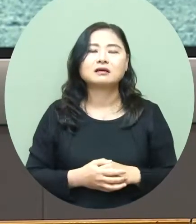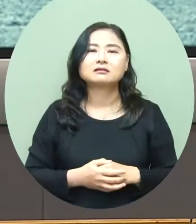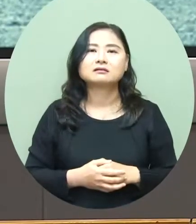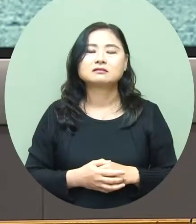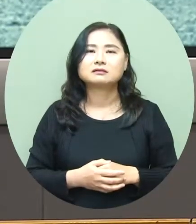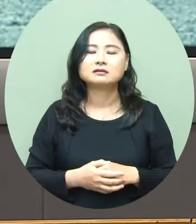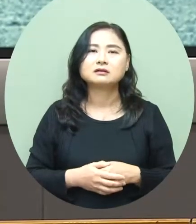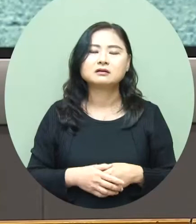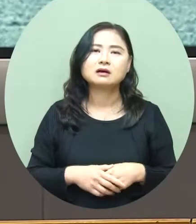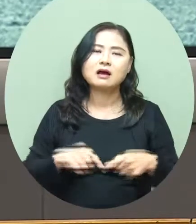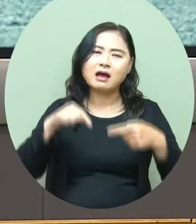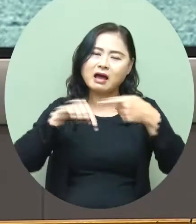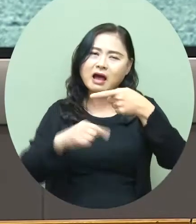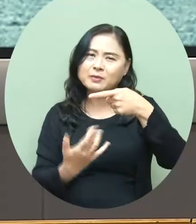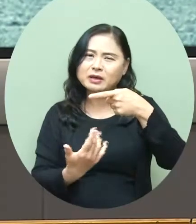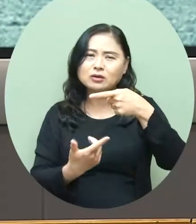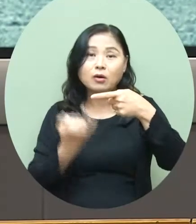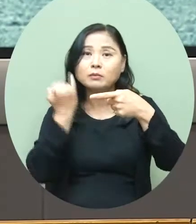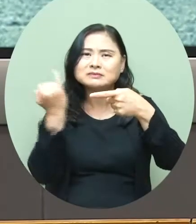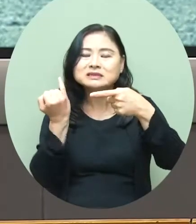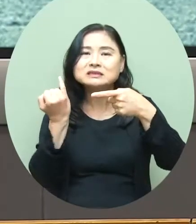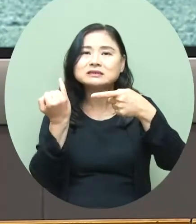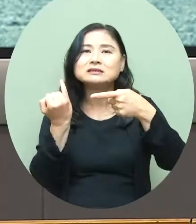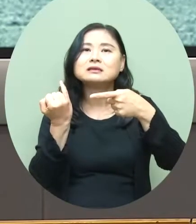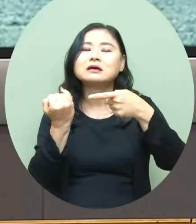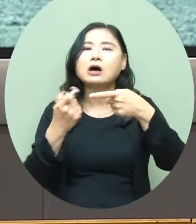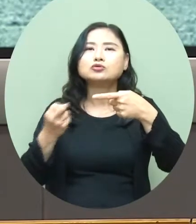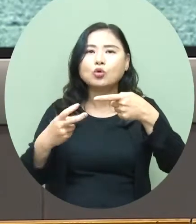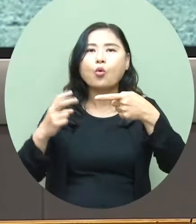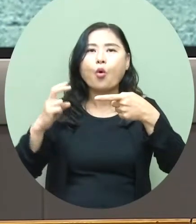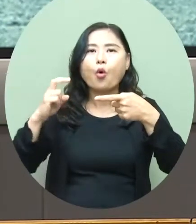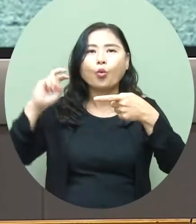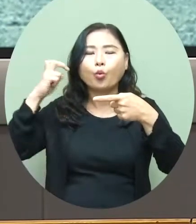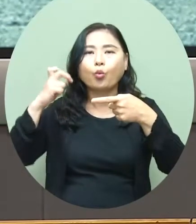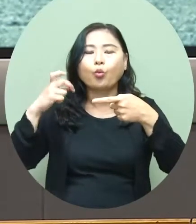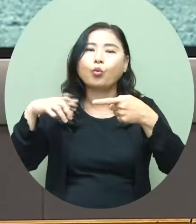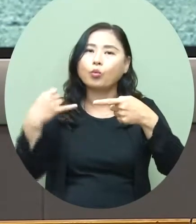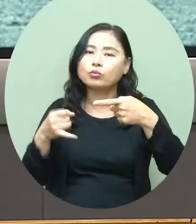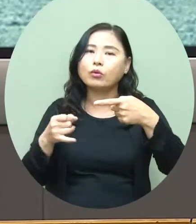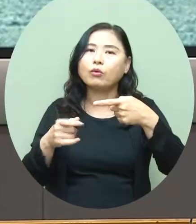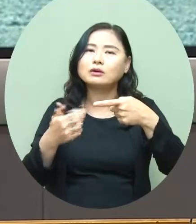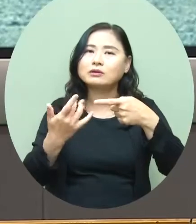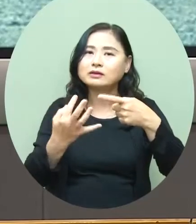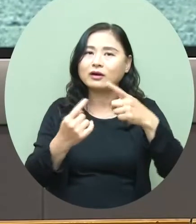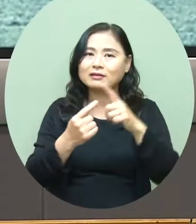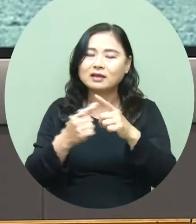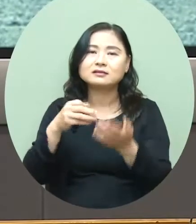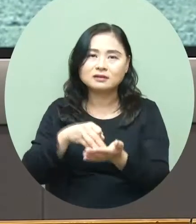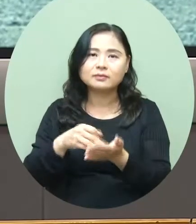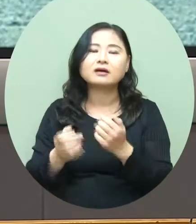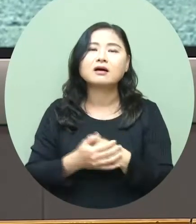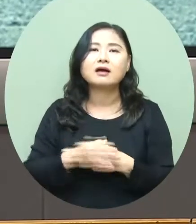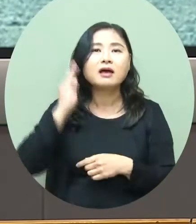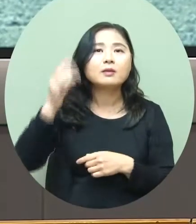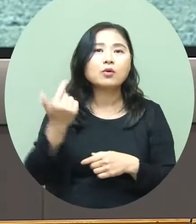1. There's also, but the problem is we don't have the denominator now because we don't know how many people